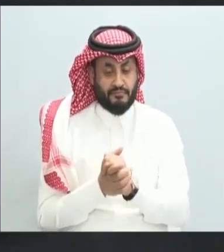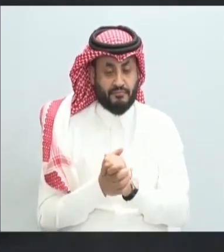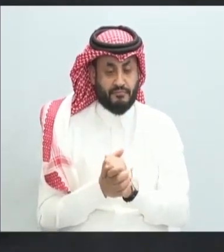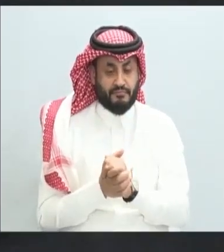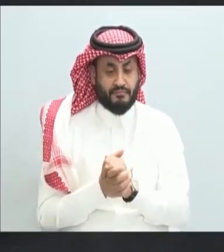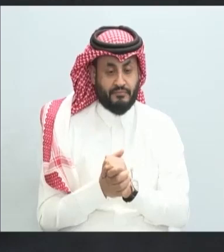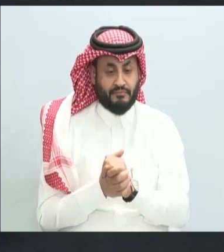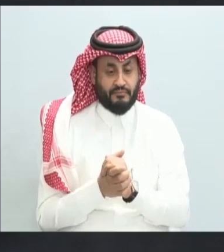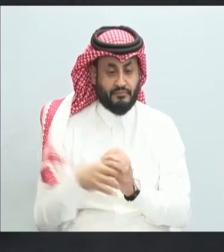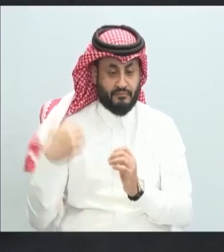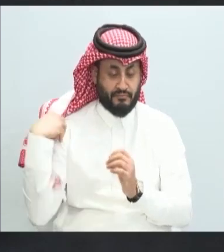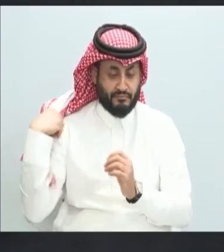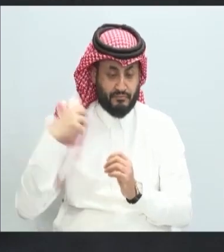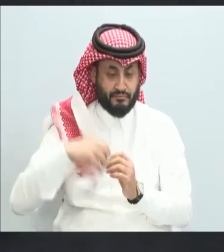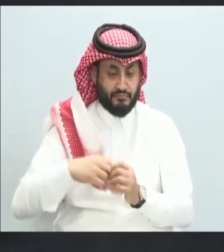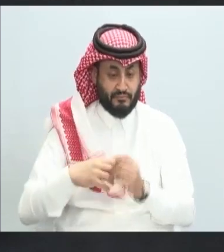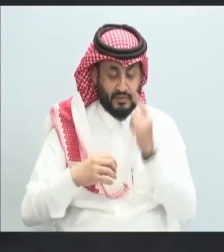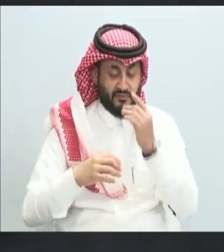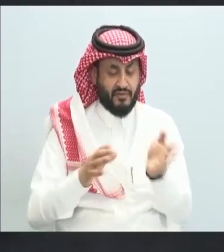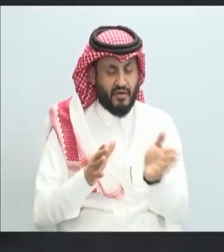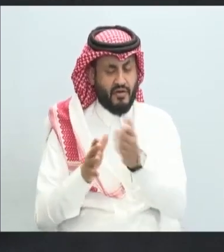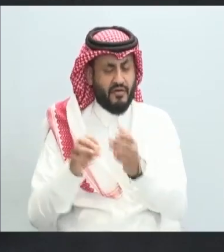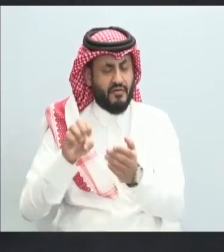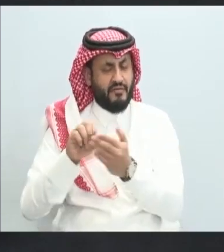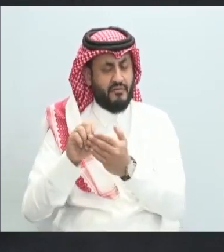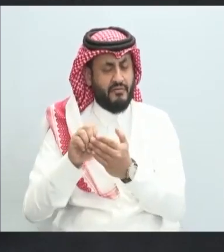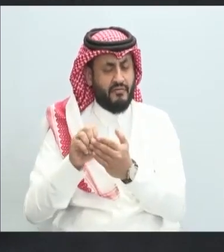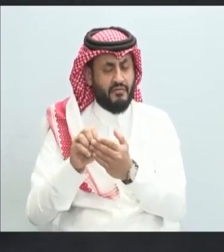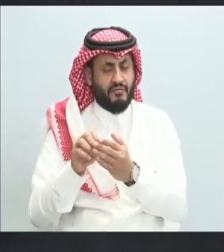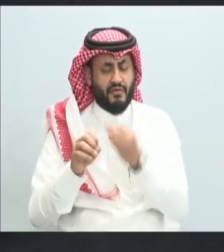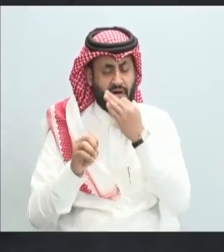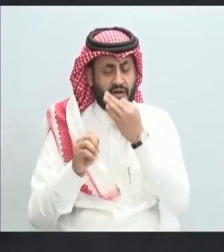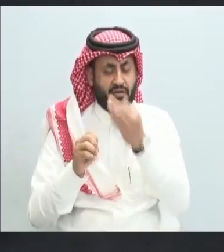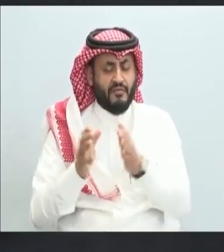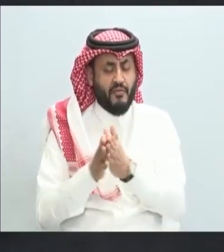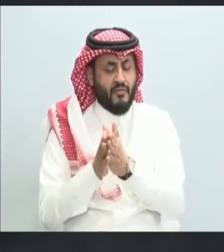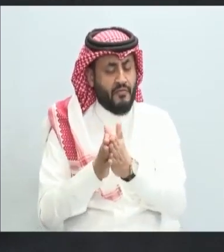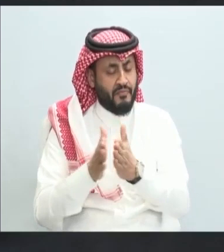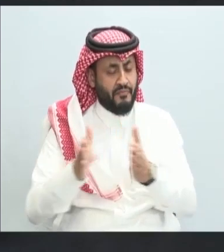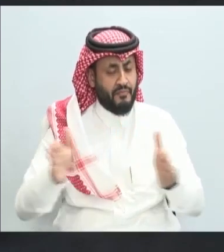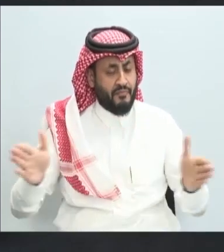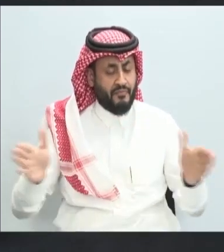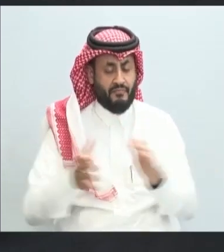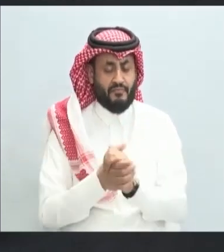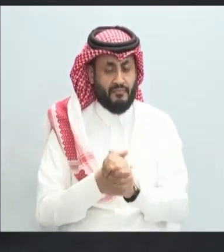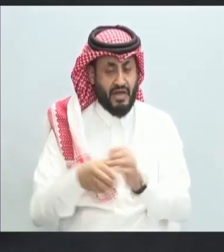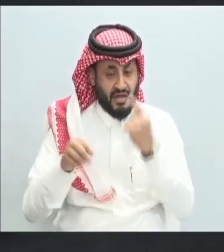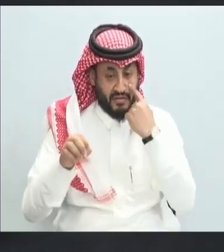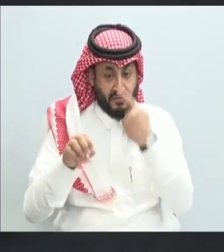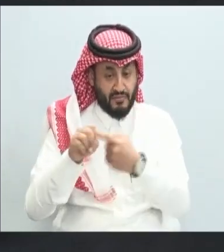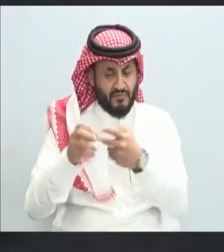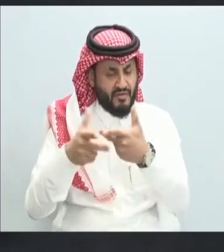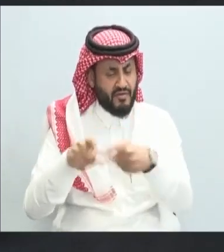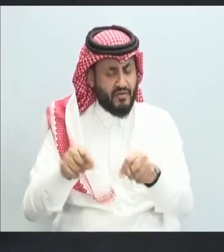we use E at the end of the word, we usually pronounce the sound longer. For